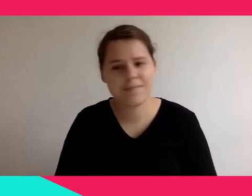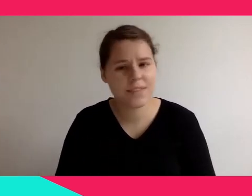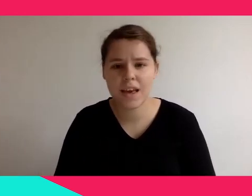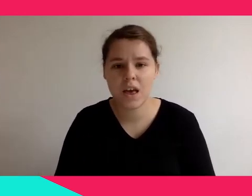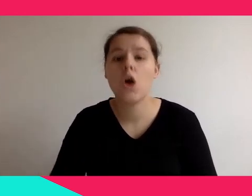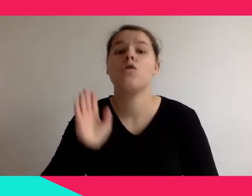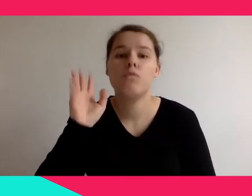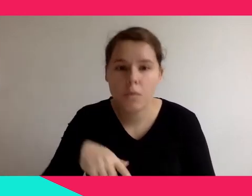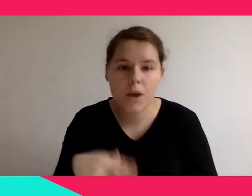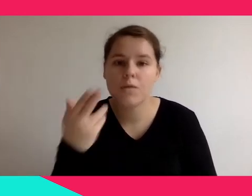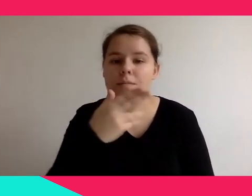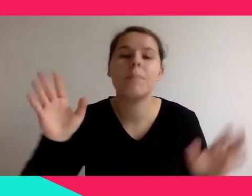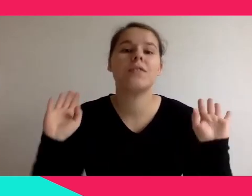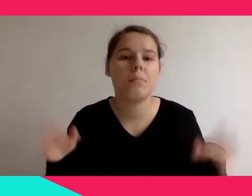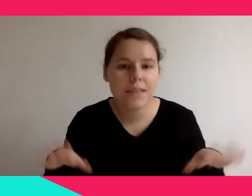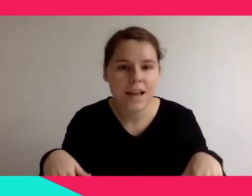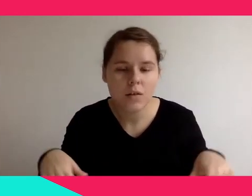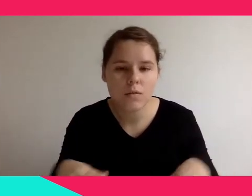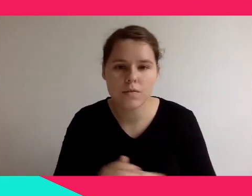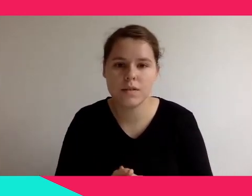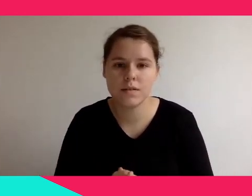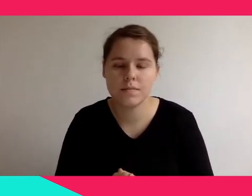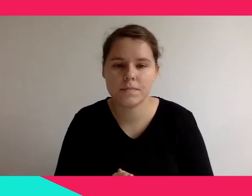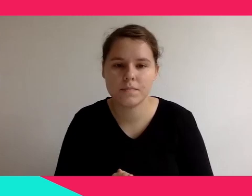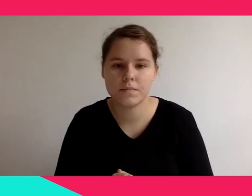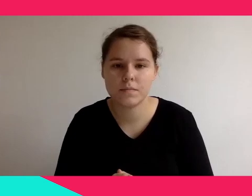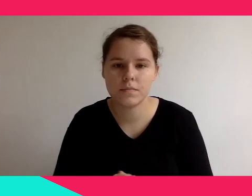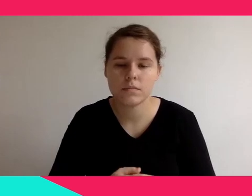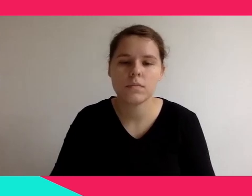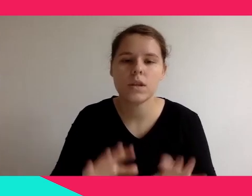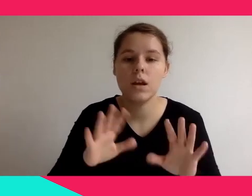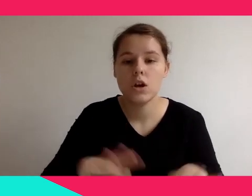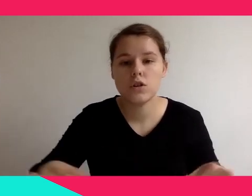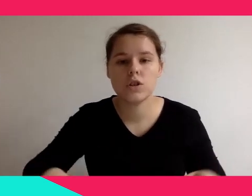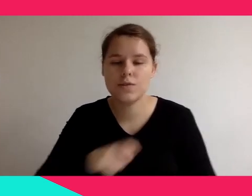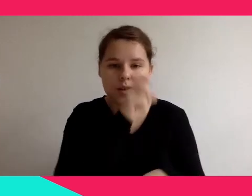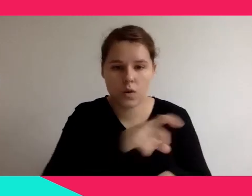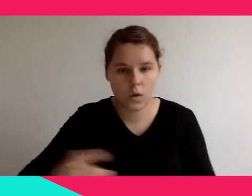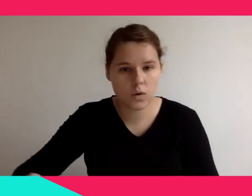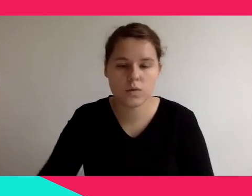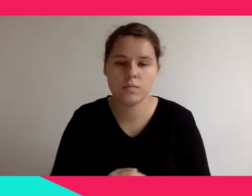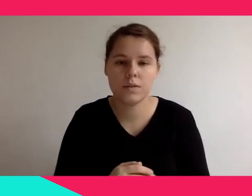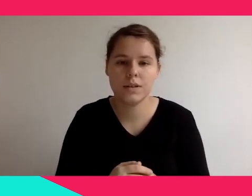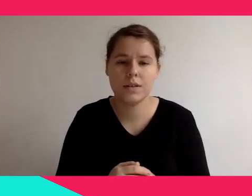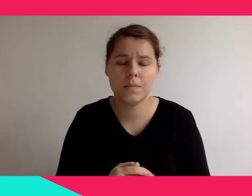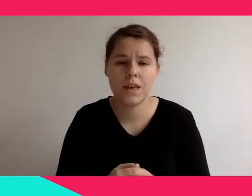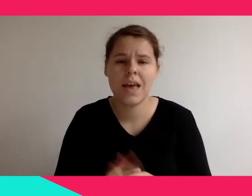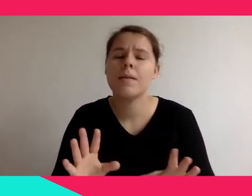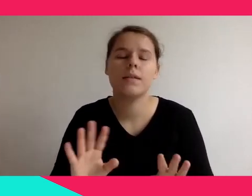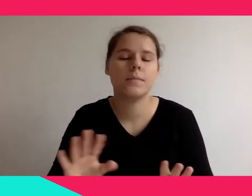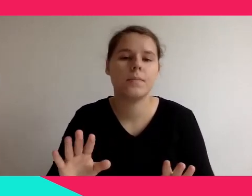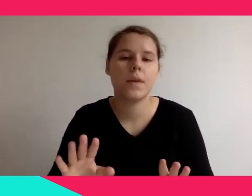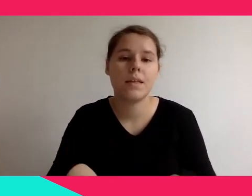through our API and open data. And in the beginning, we didn't pay much attention to it. It was just sitting on